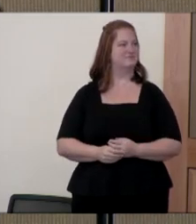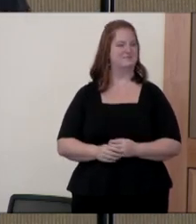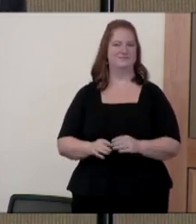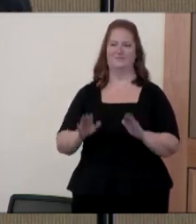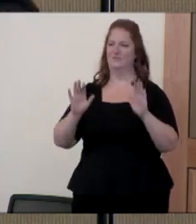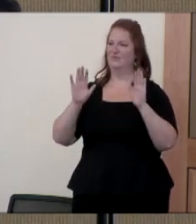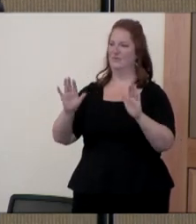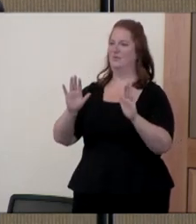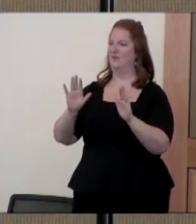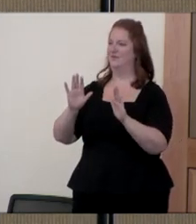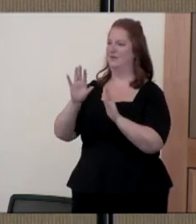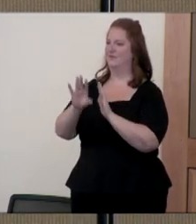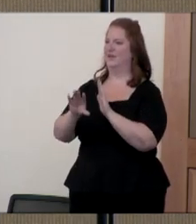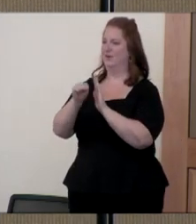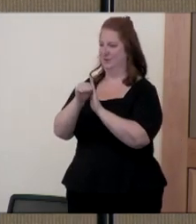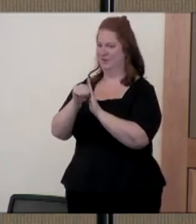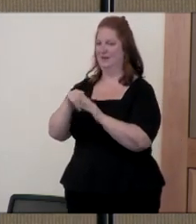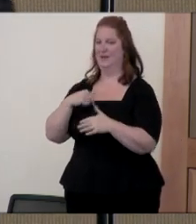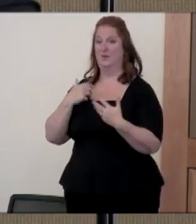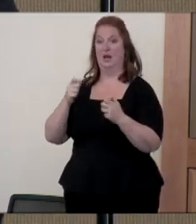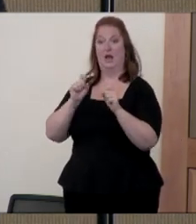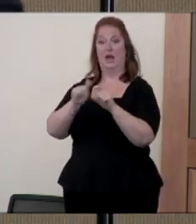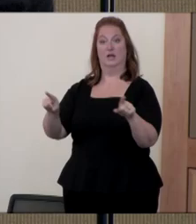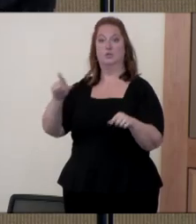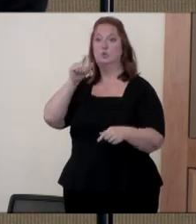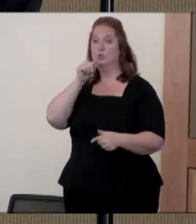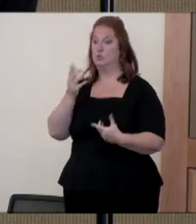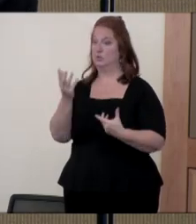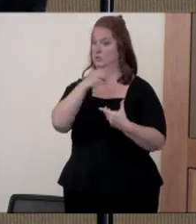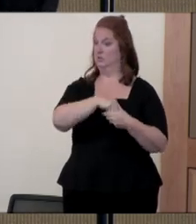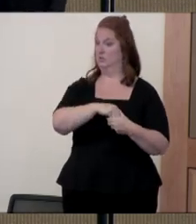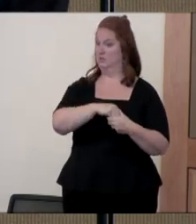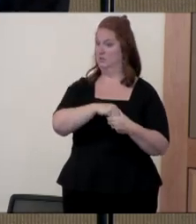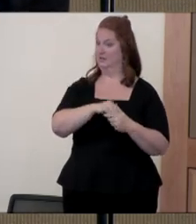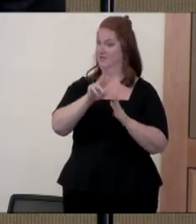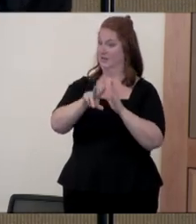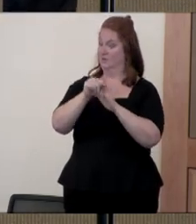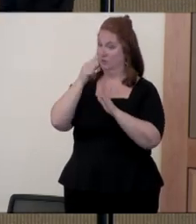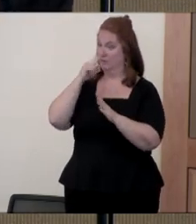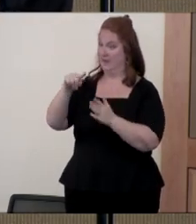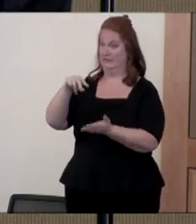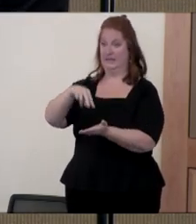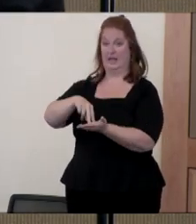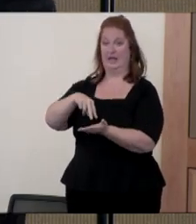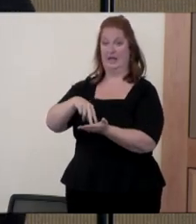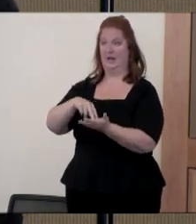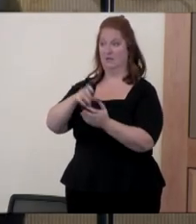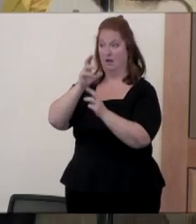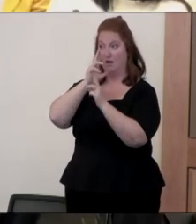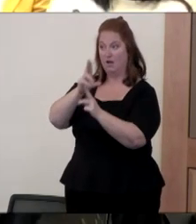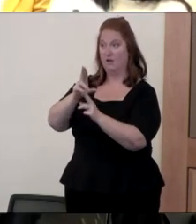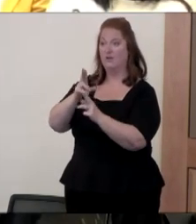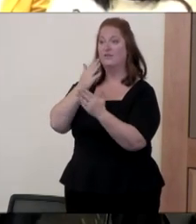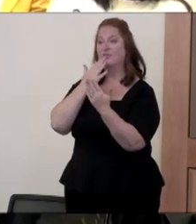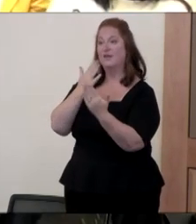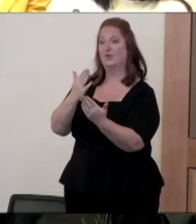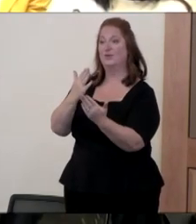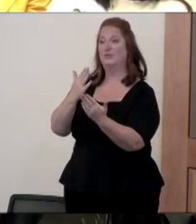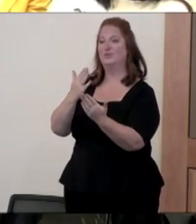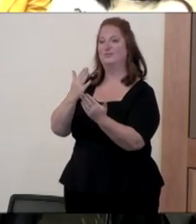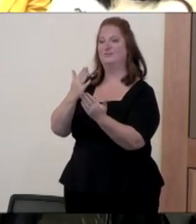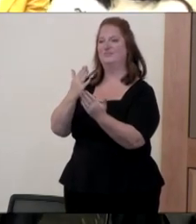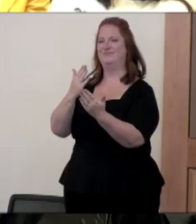What a great video. In fact, I want to ask all of those who are part of the video if you'll just stand very briefly so that we can recognize and thank you for being a part of